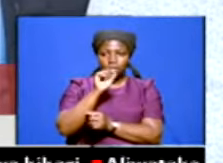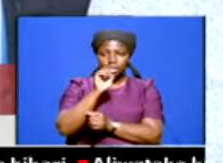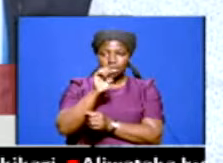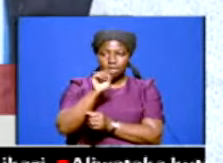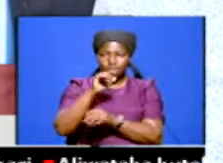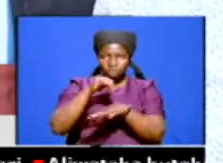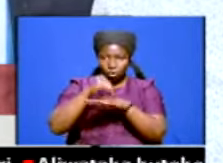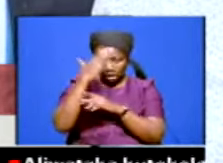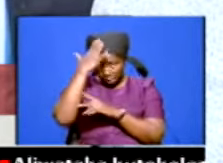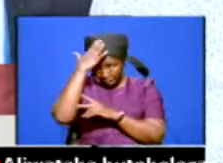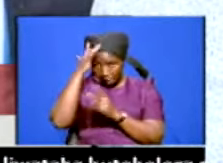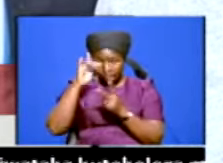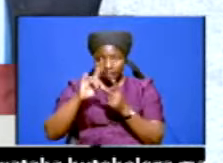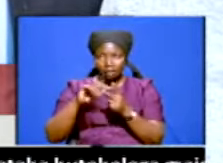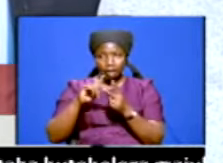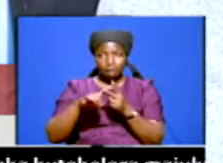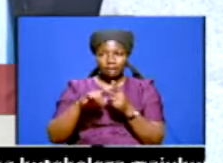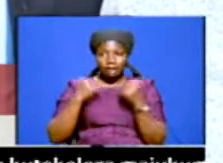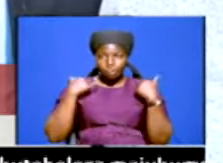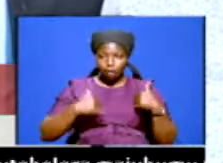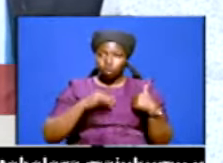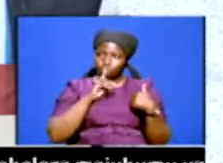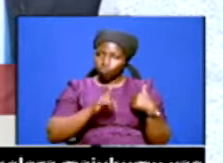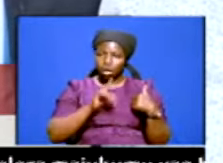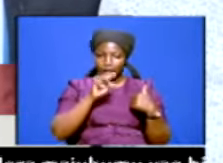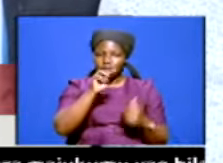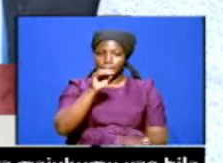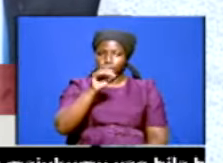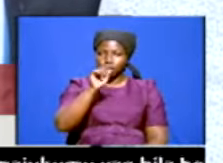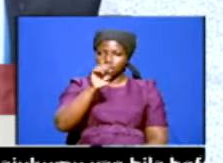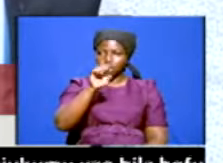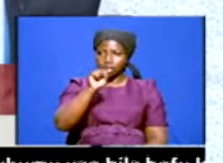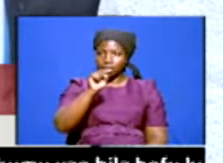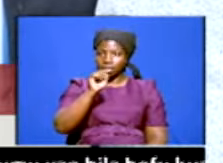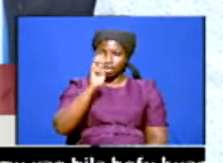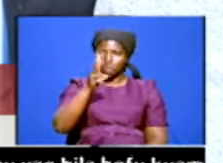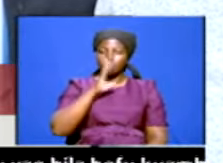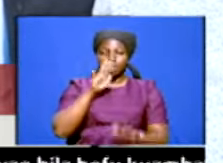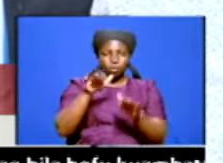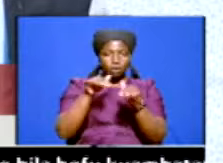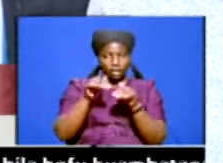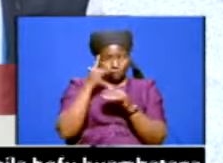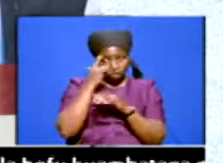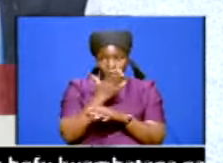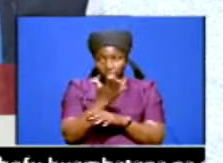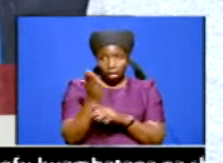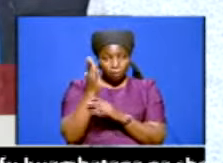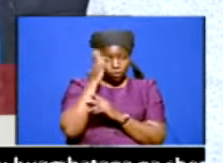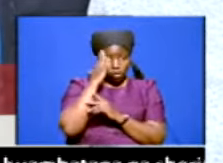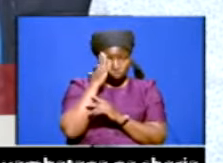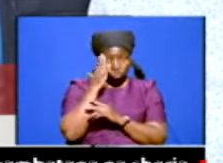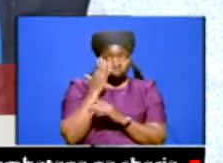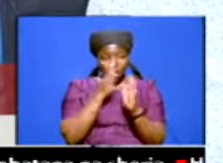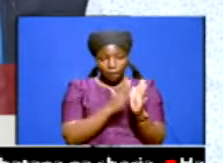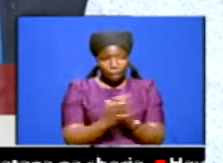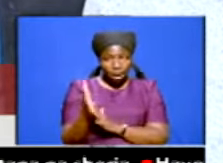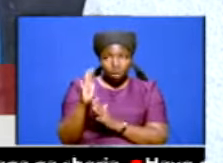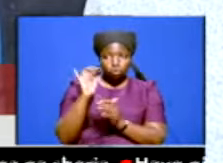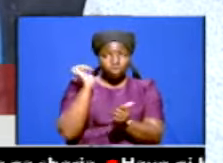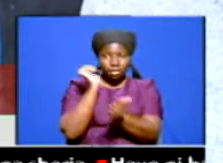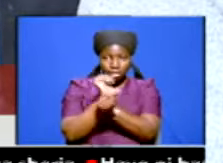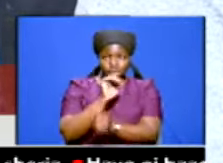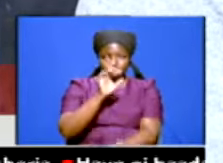Monday. I am certain Moses Kuria will be waiting for him. We know the intent to arrest Dennis Itumbi.